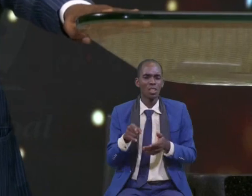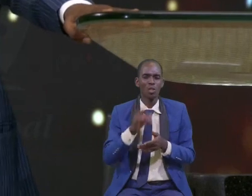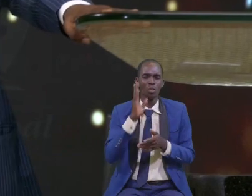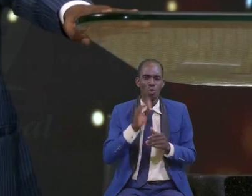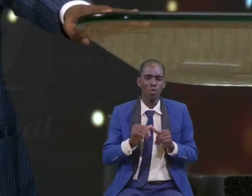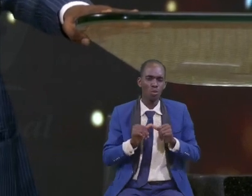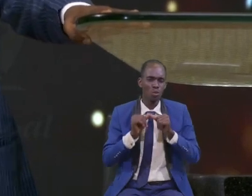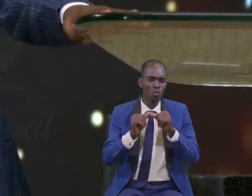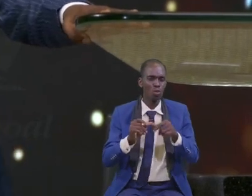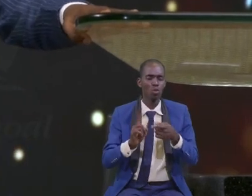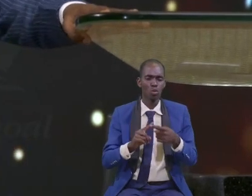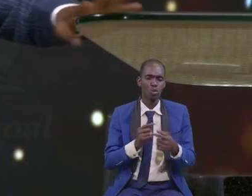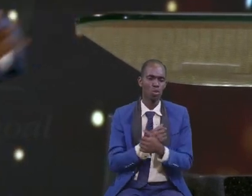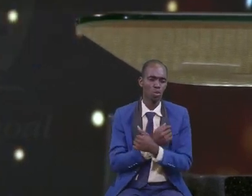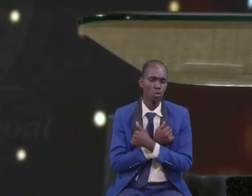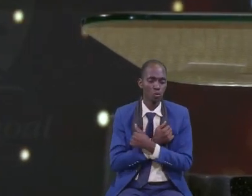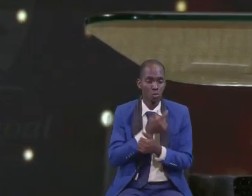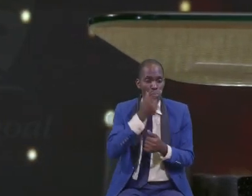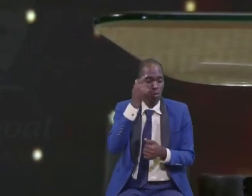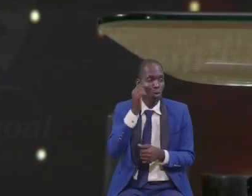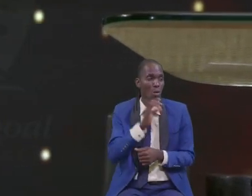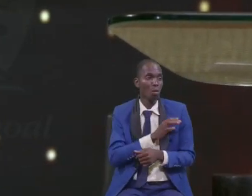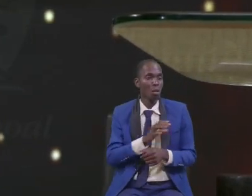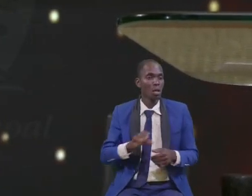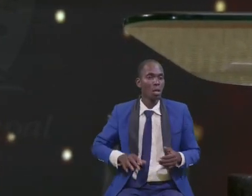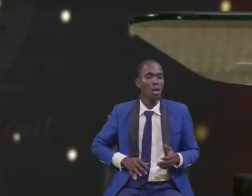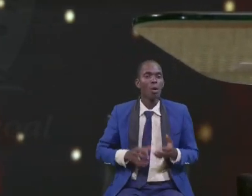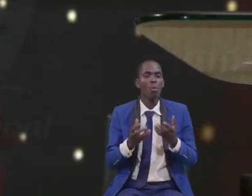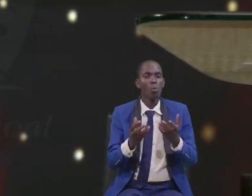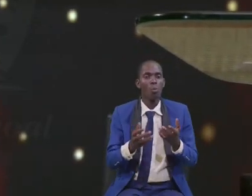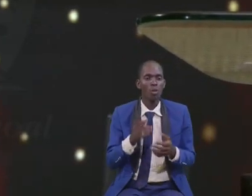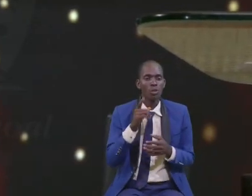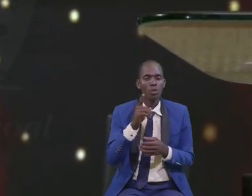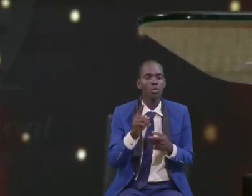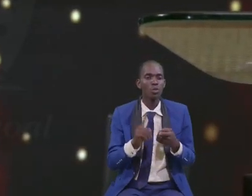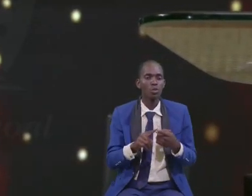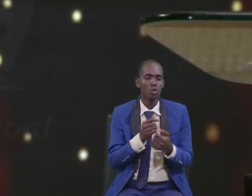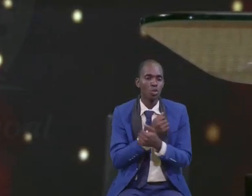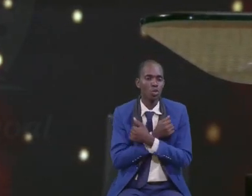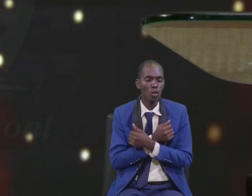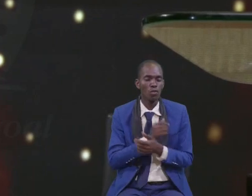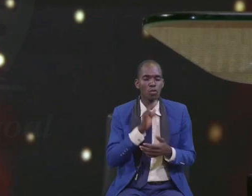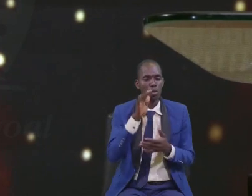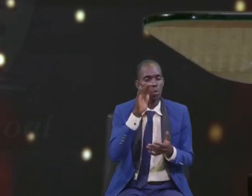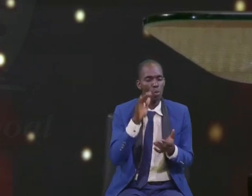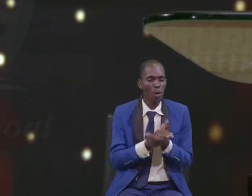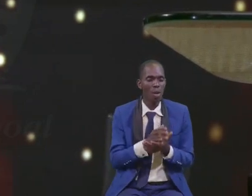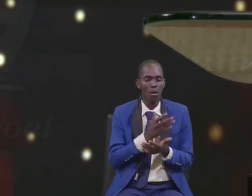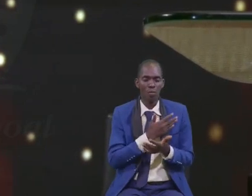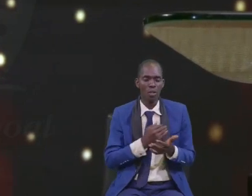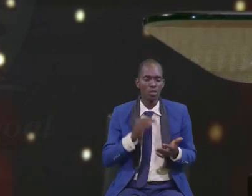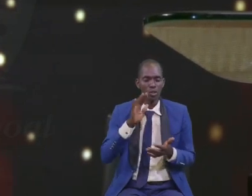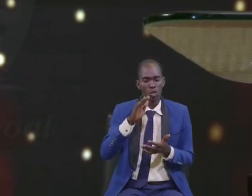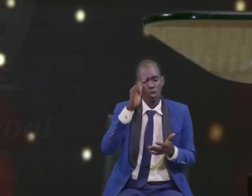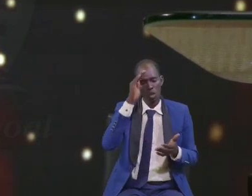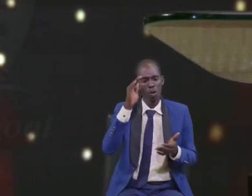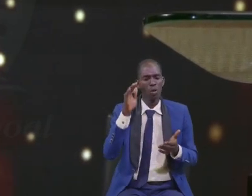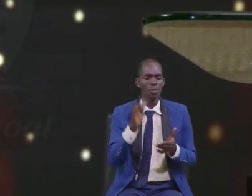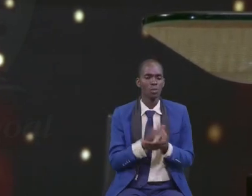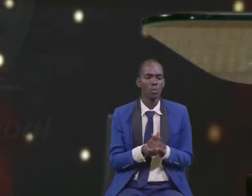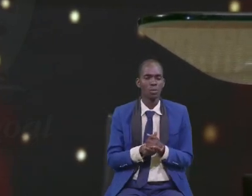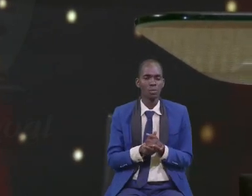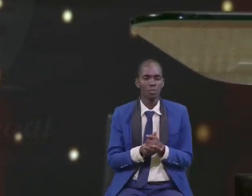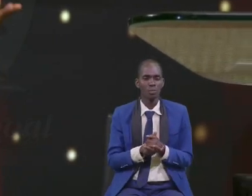your wife or to love your husband, then your faith, being tried like trying gold with